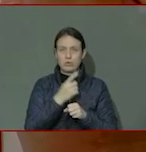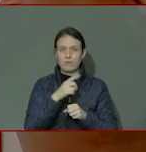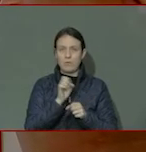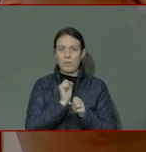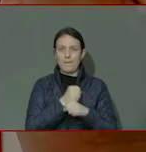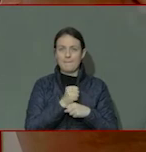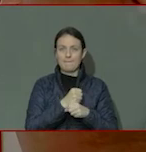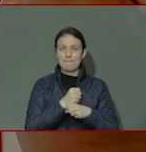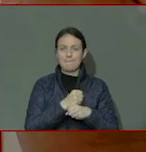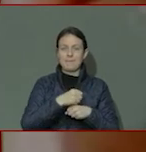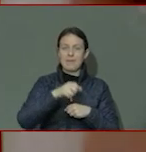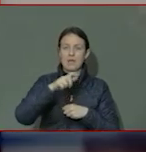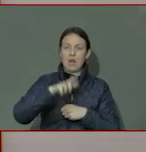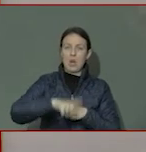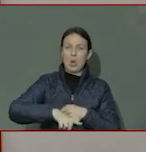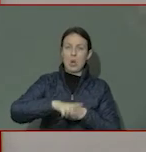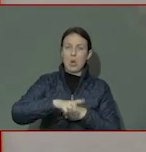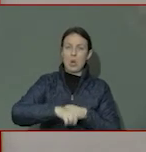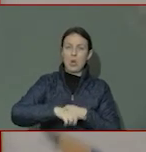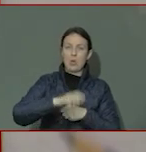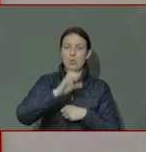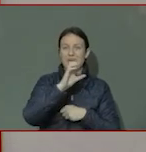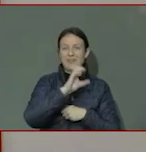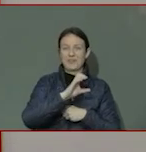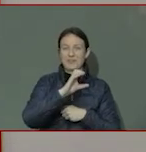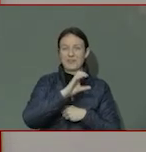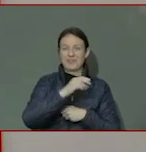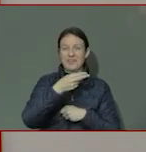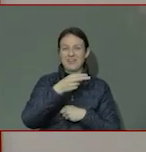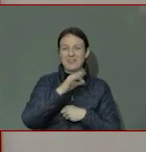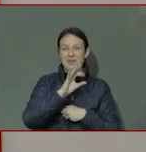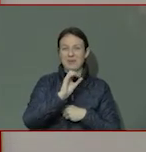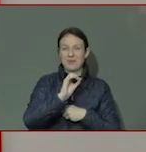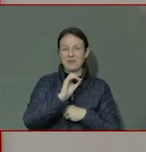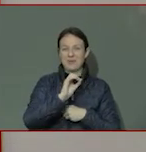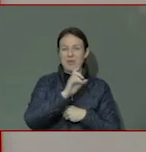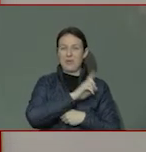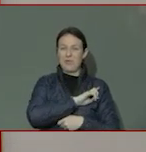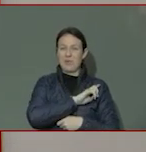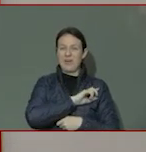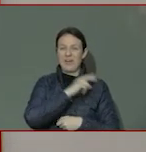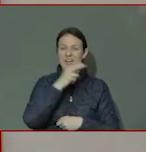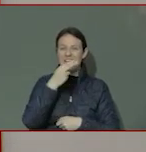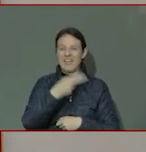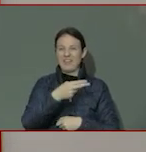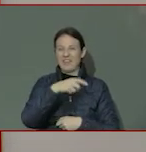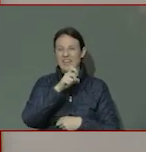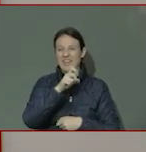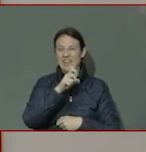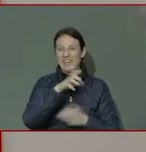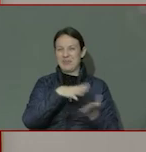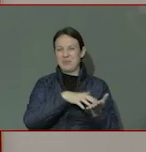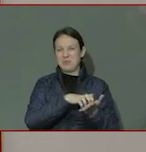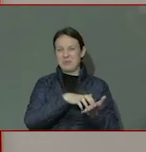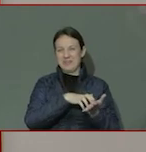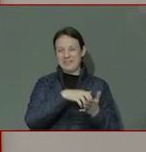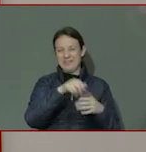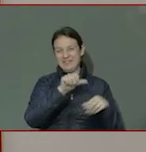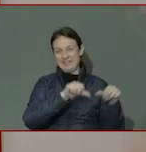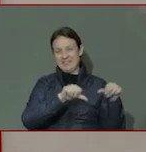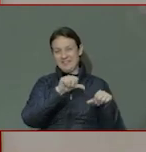lower concentration of hydronium ions, because HX is probably a weak